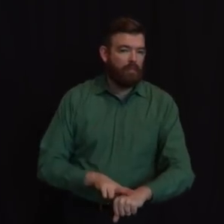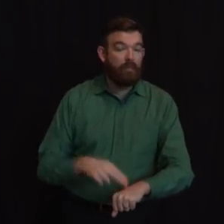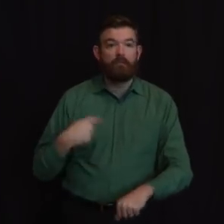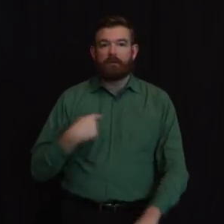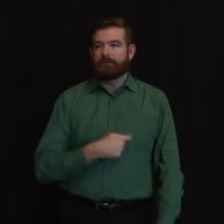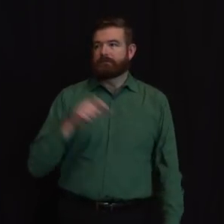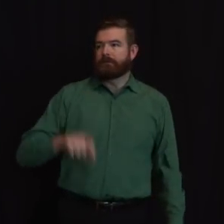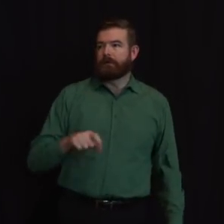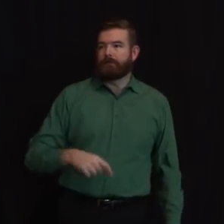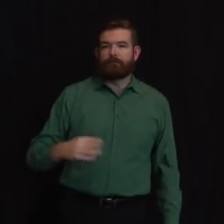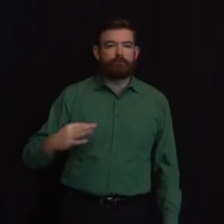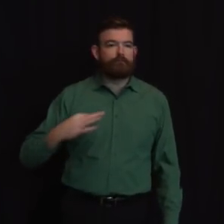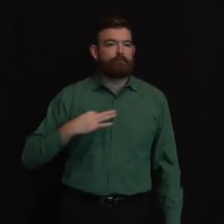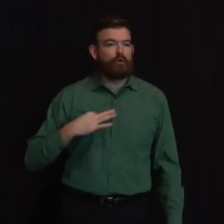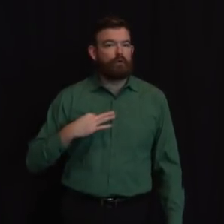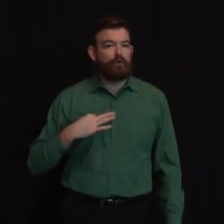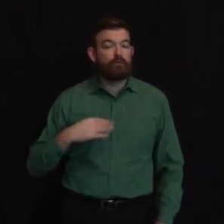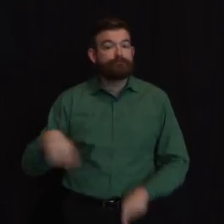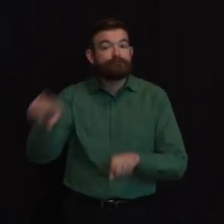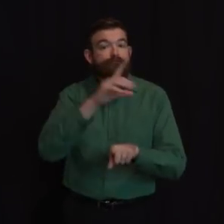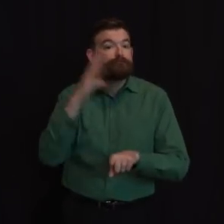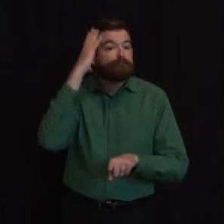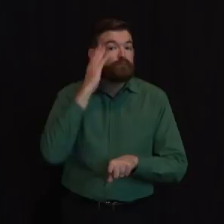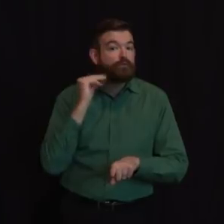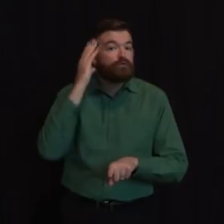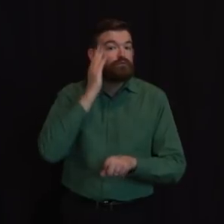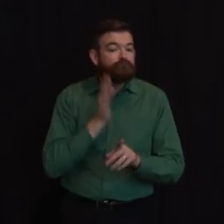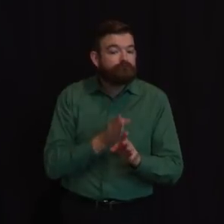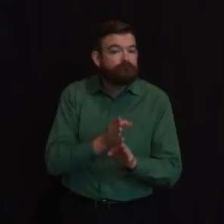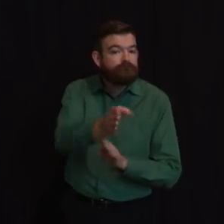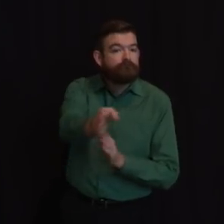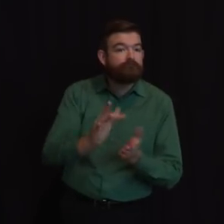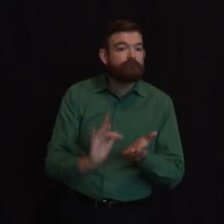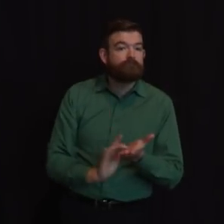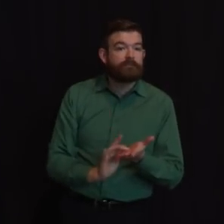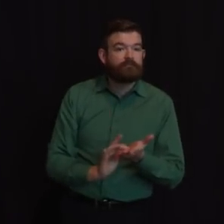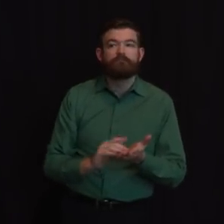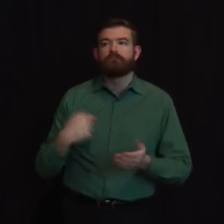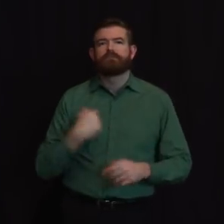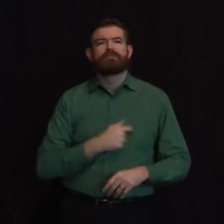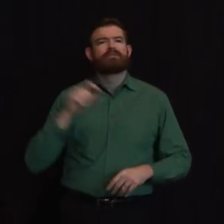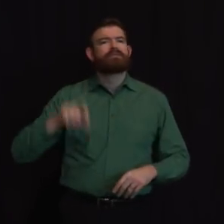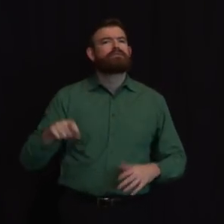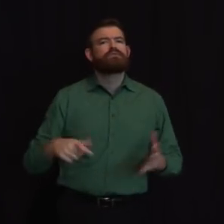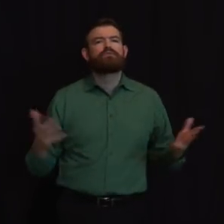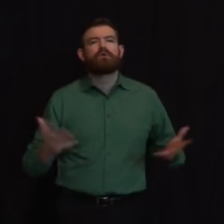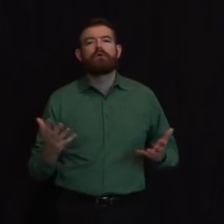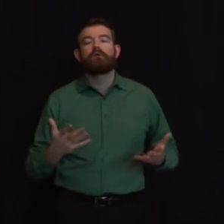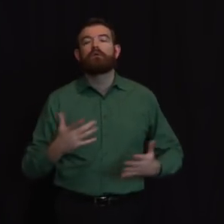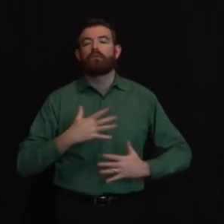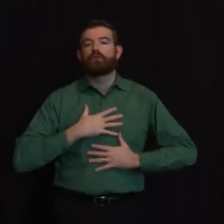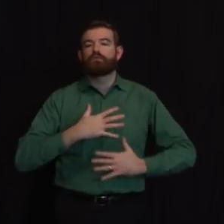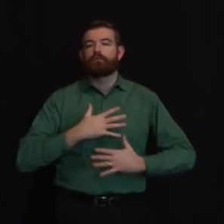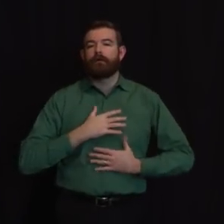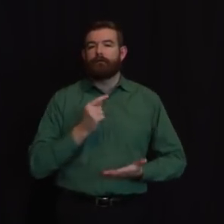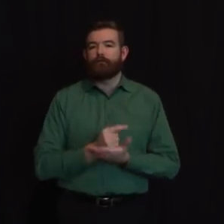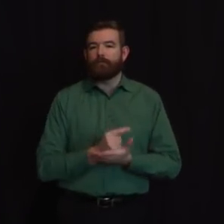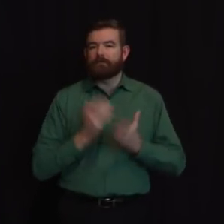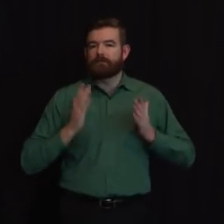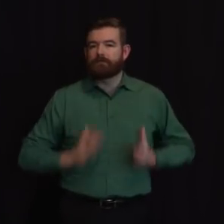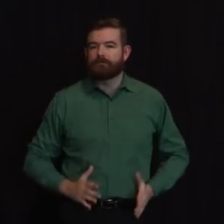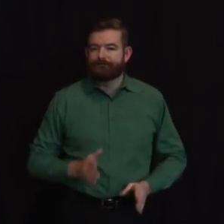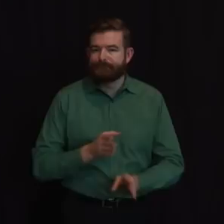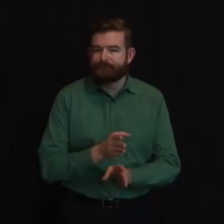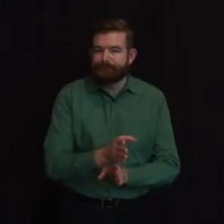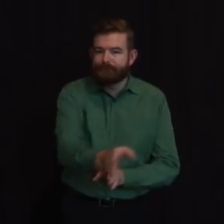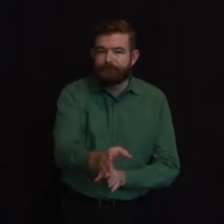army against COVID-19. Specifically, we need respiratory therapists, I believe, Judy, still, physicians, nurses, and paramedics. If you have